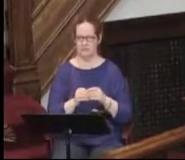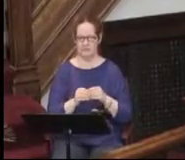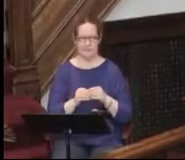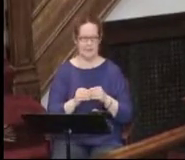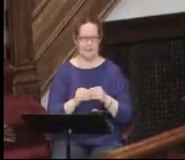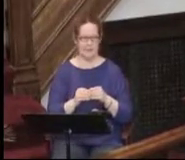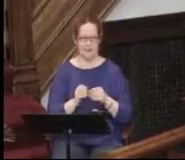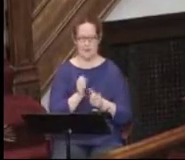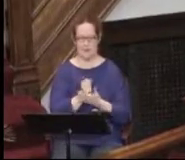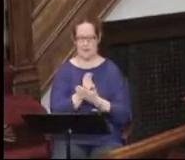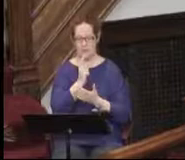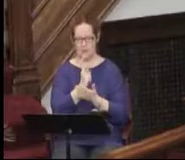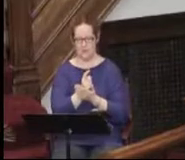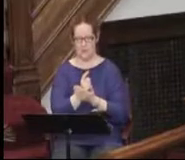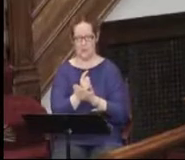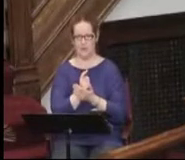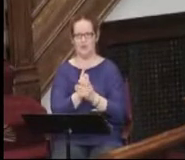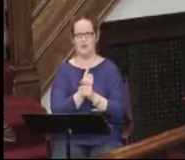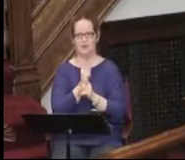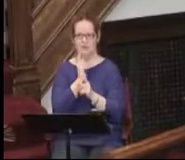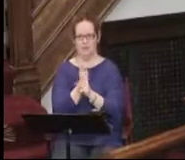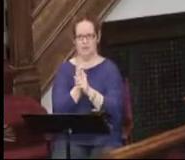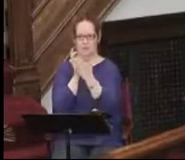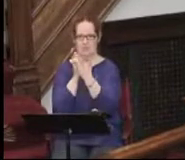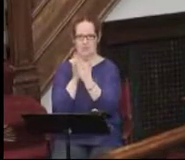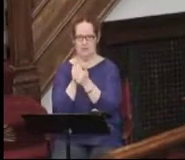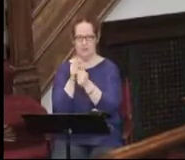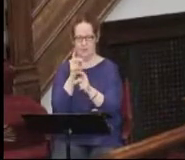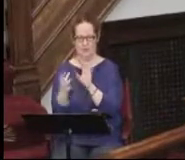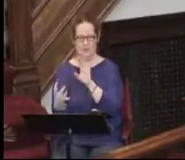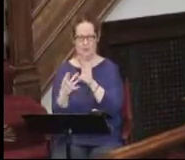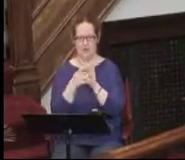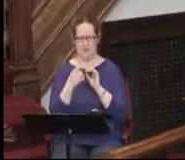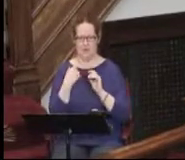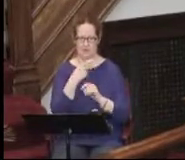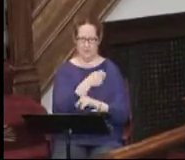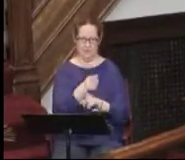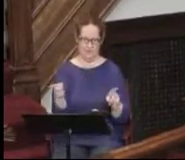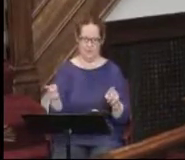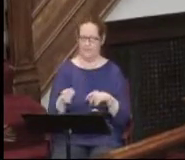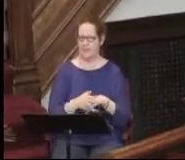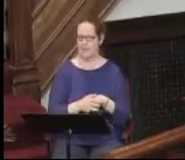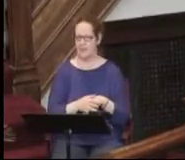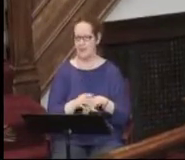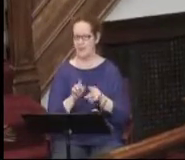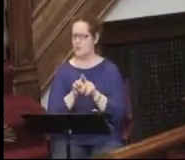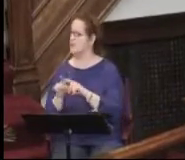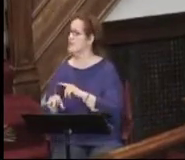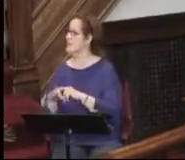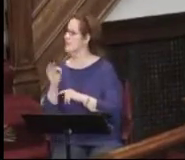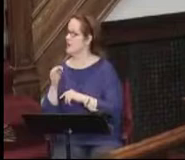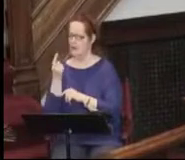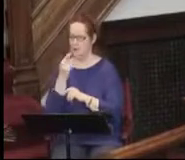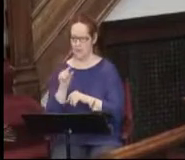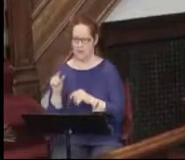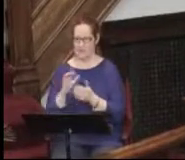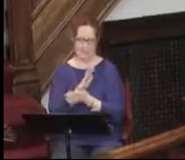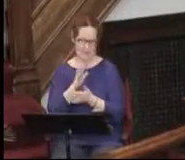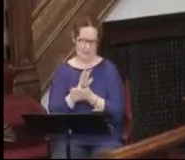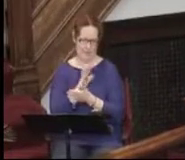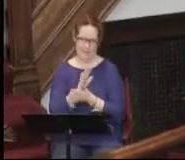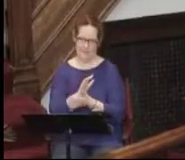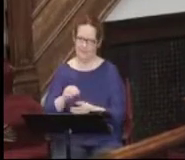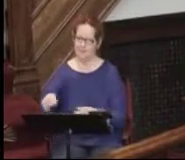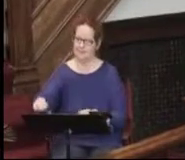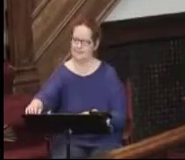make sure that it finds its way to the people who can connect you in ways that make sense. You'll also find this green sheet. It is